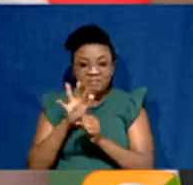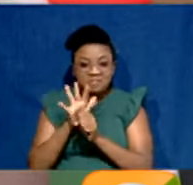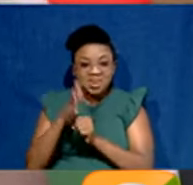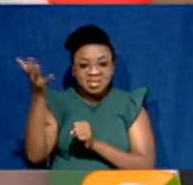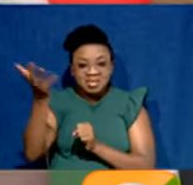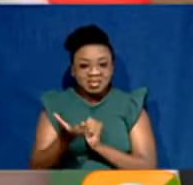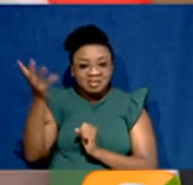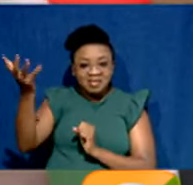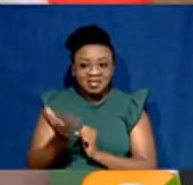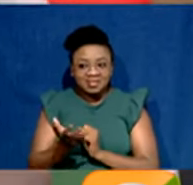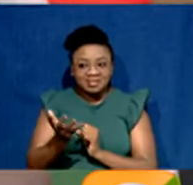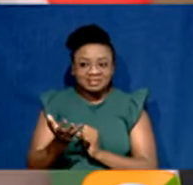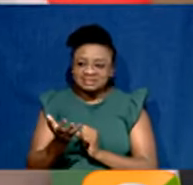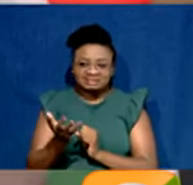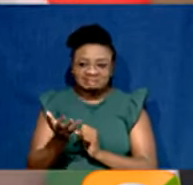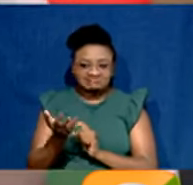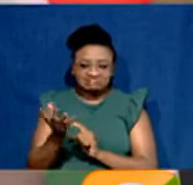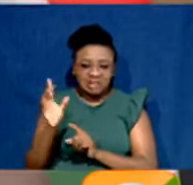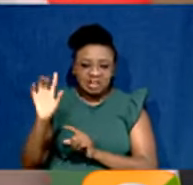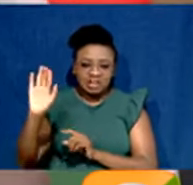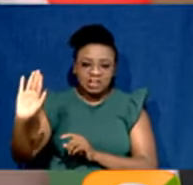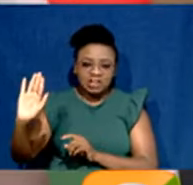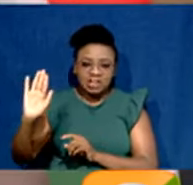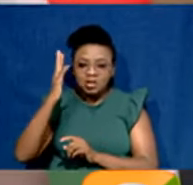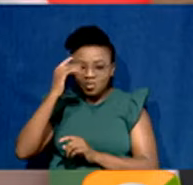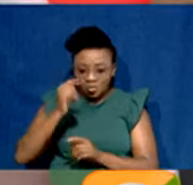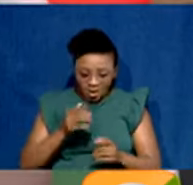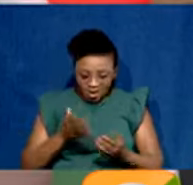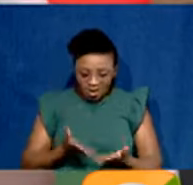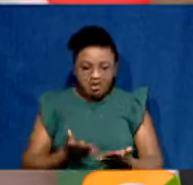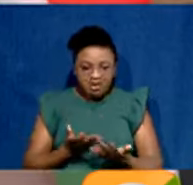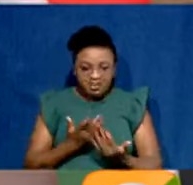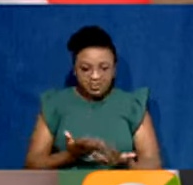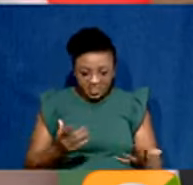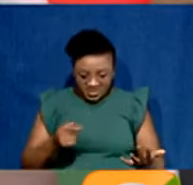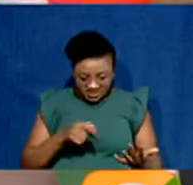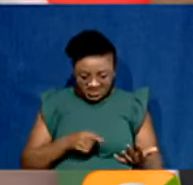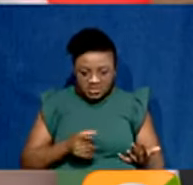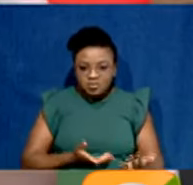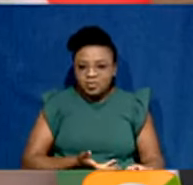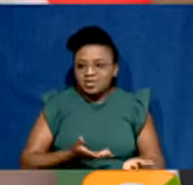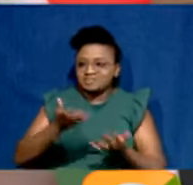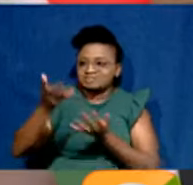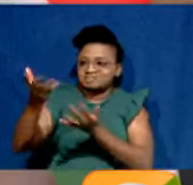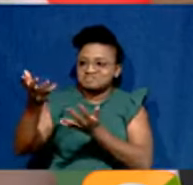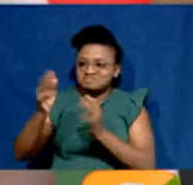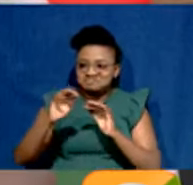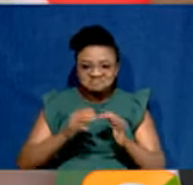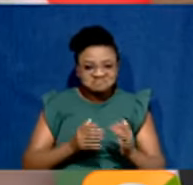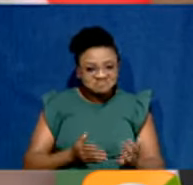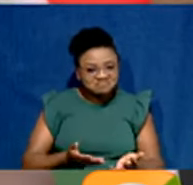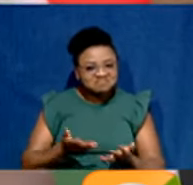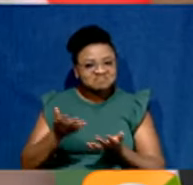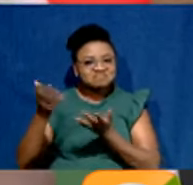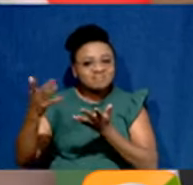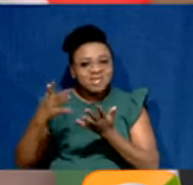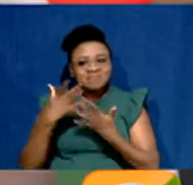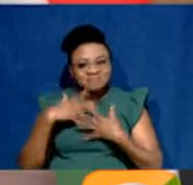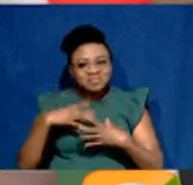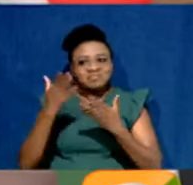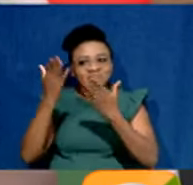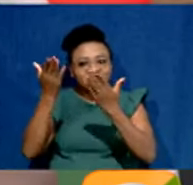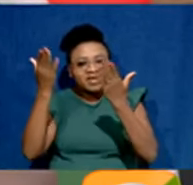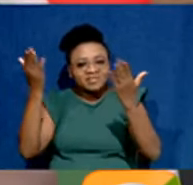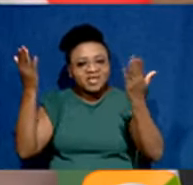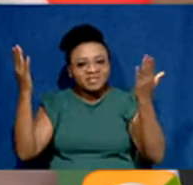because our exports are now much more attractive. In fact, the people in